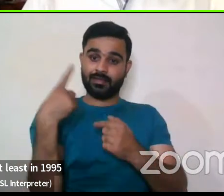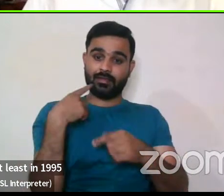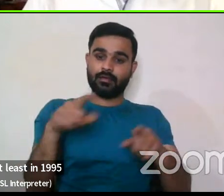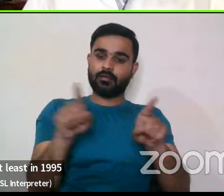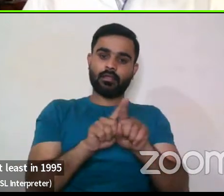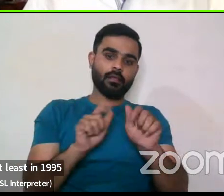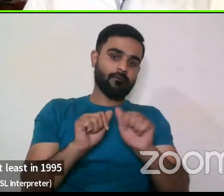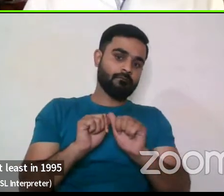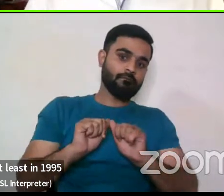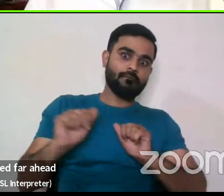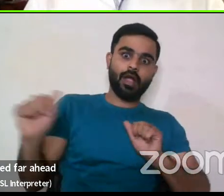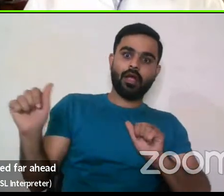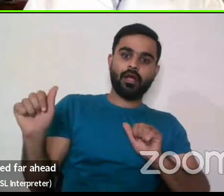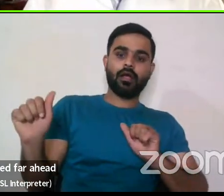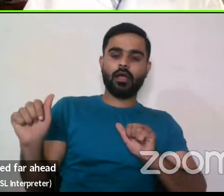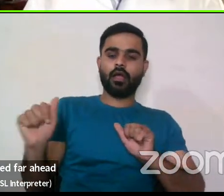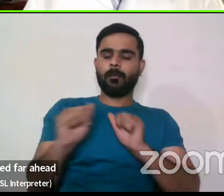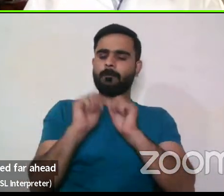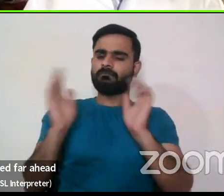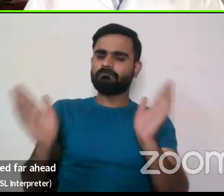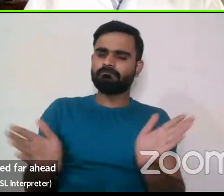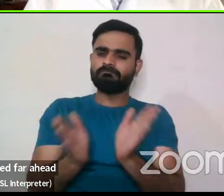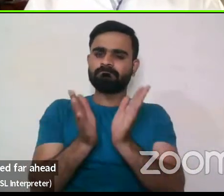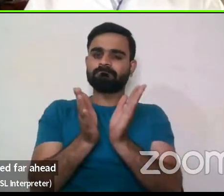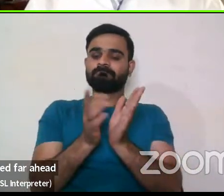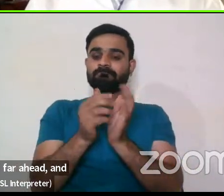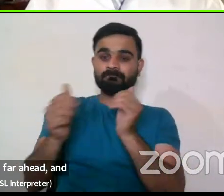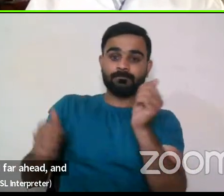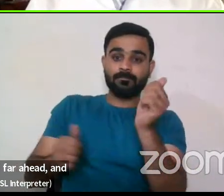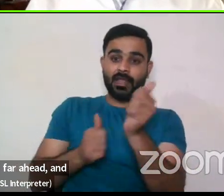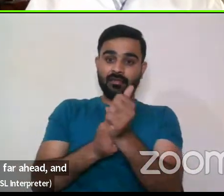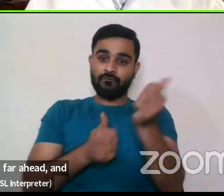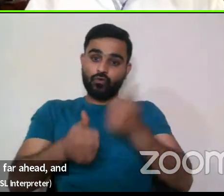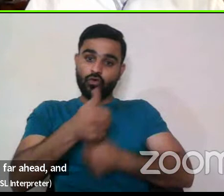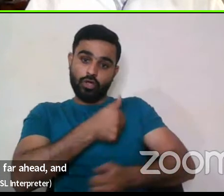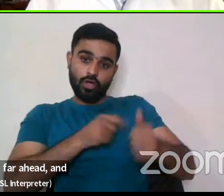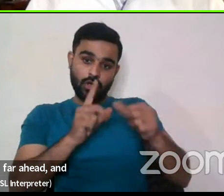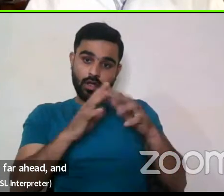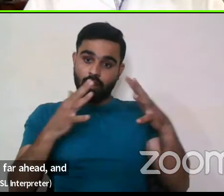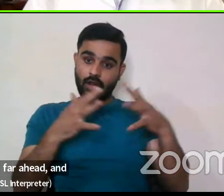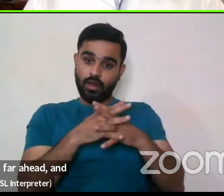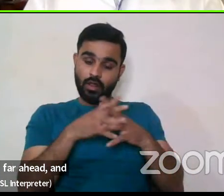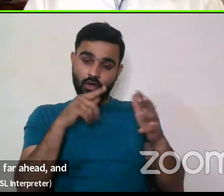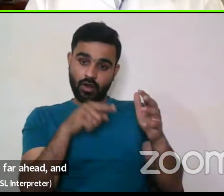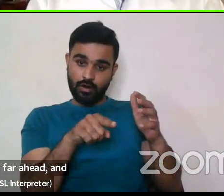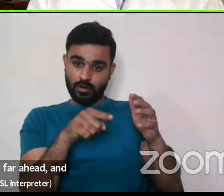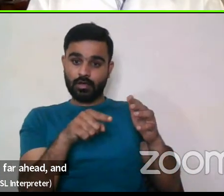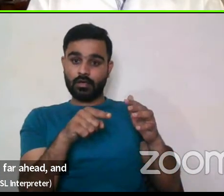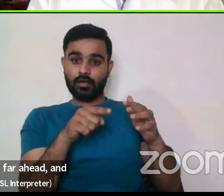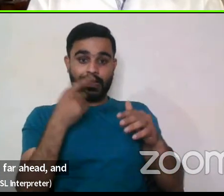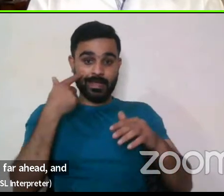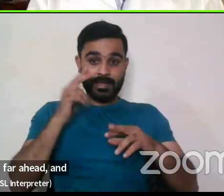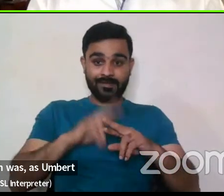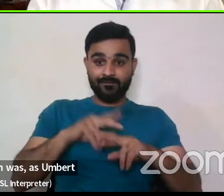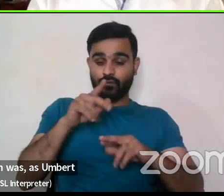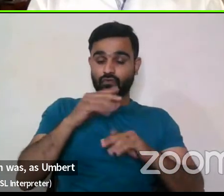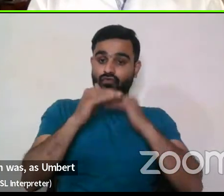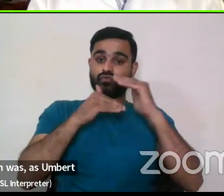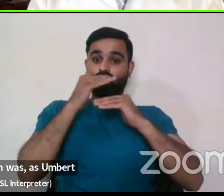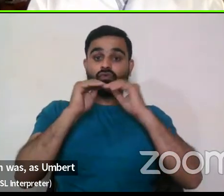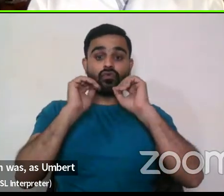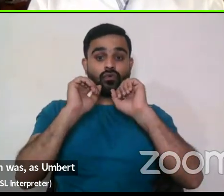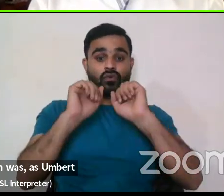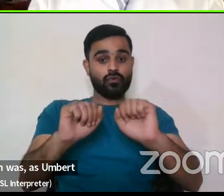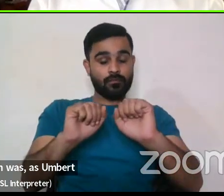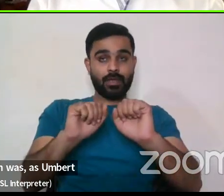far ahead. And the motivation behind competition law was, as Amber said, that if you do not develop your